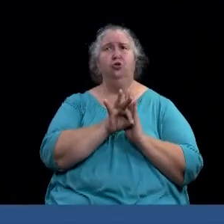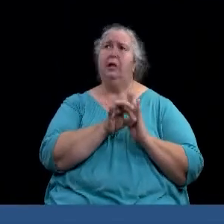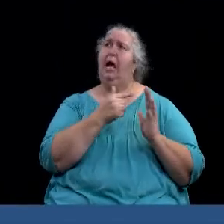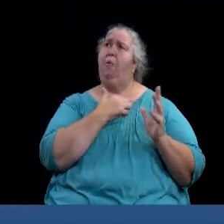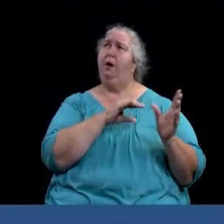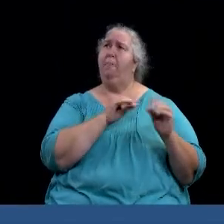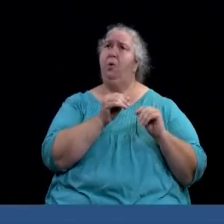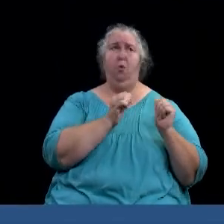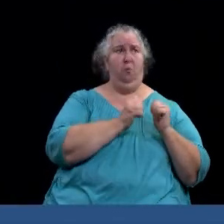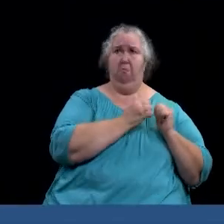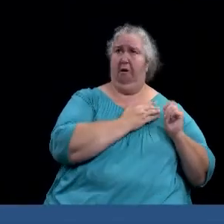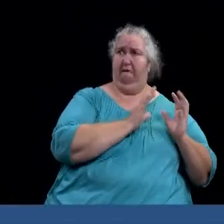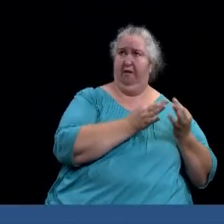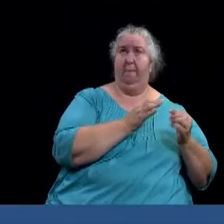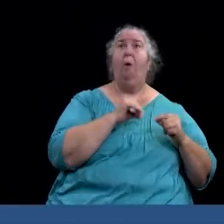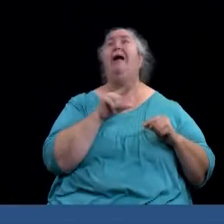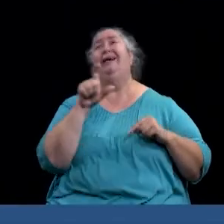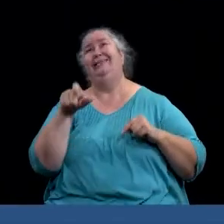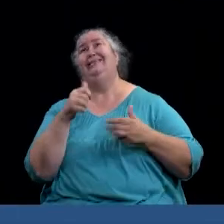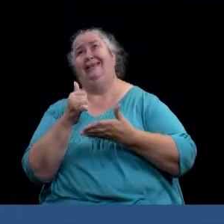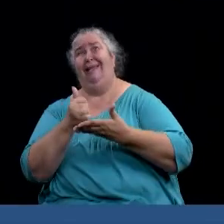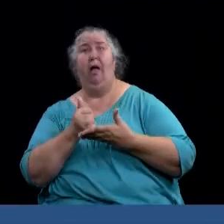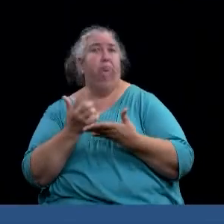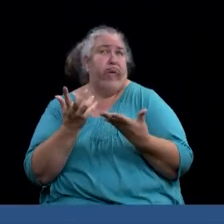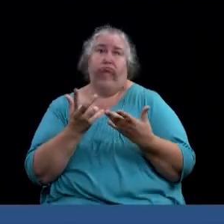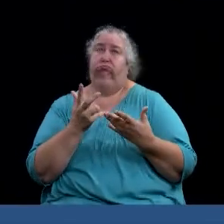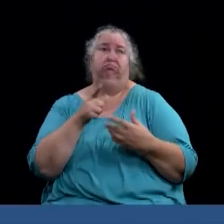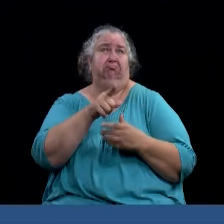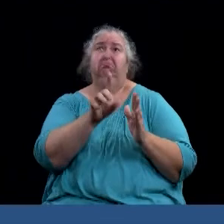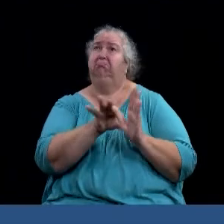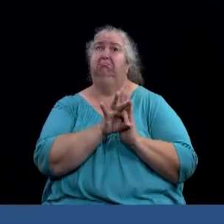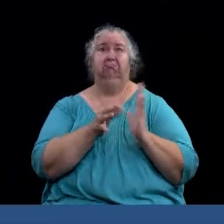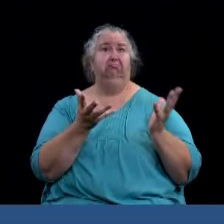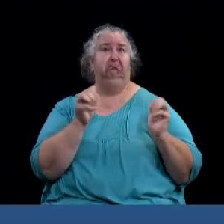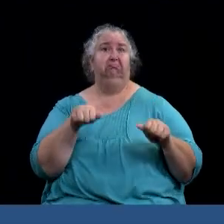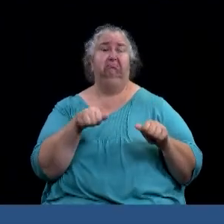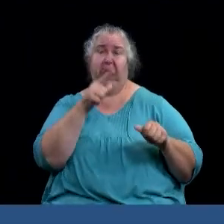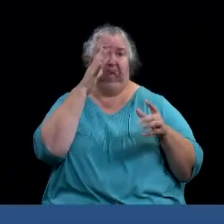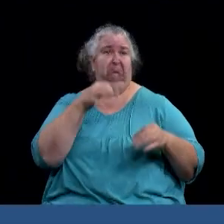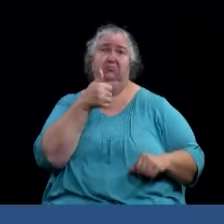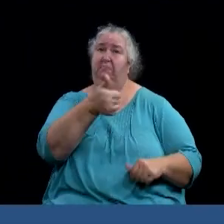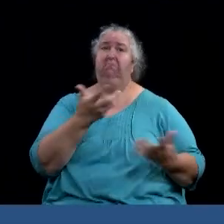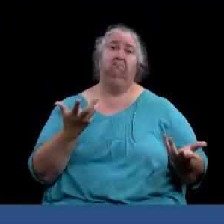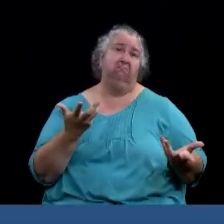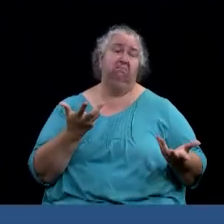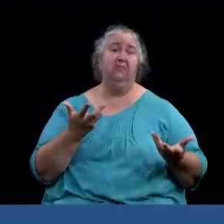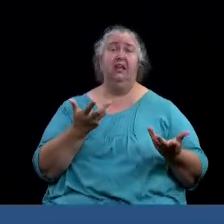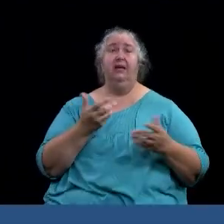movers company, or they can choose to do it on their own.